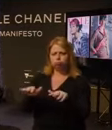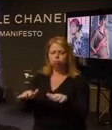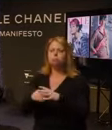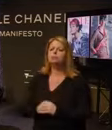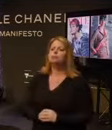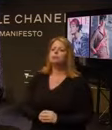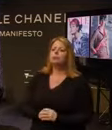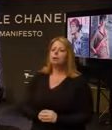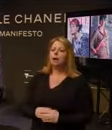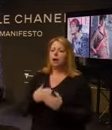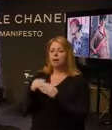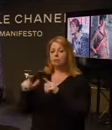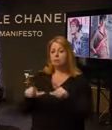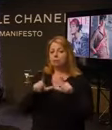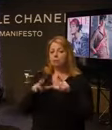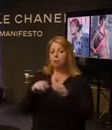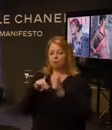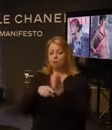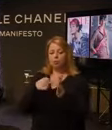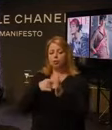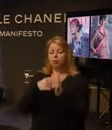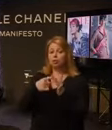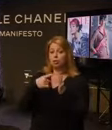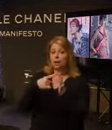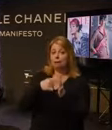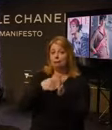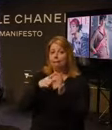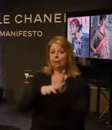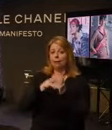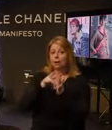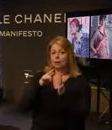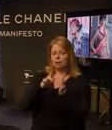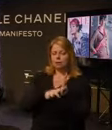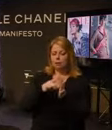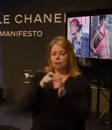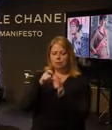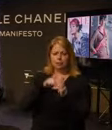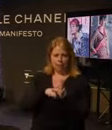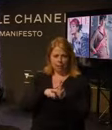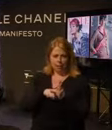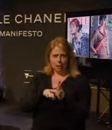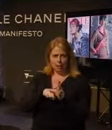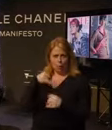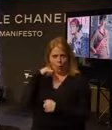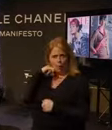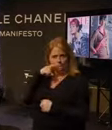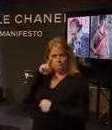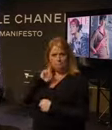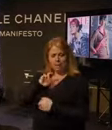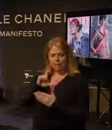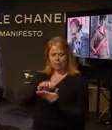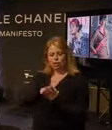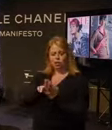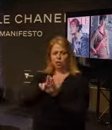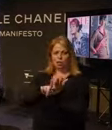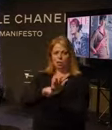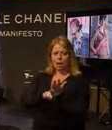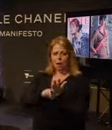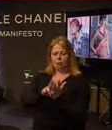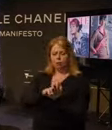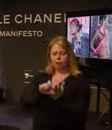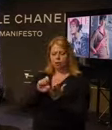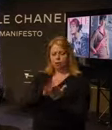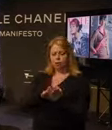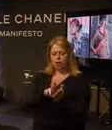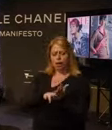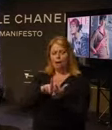slide from Jackie Kennedy wearing a pink Chanel suit, but it had been made in a line-by-line copy technique. So it wasn't actually a Chanel